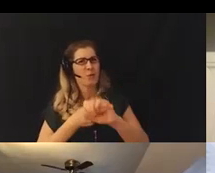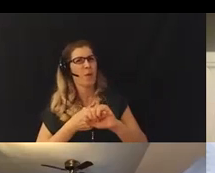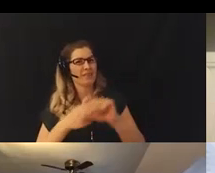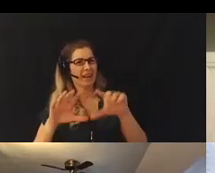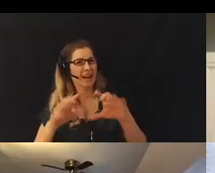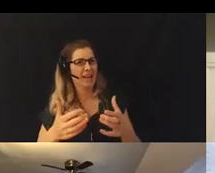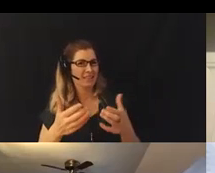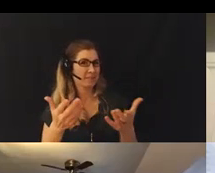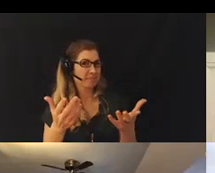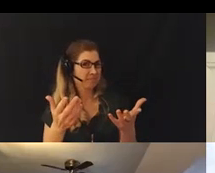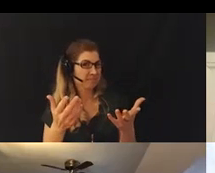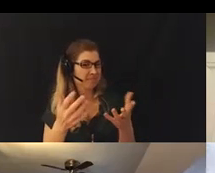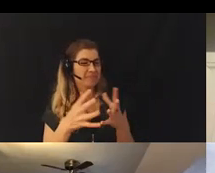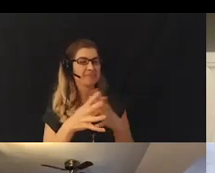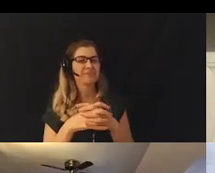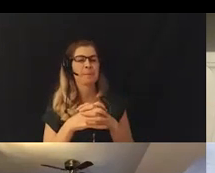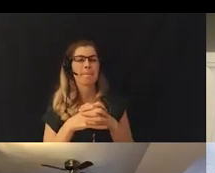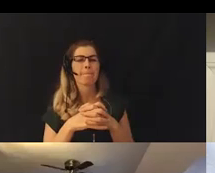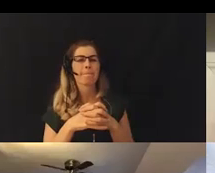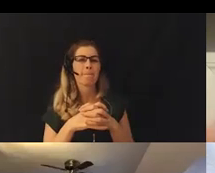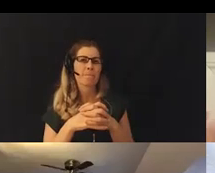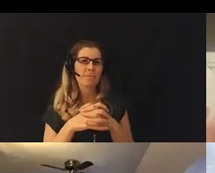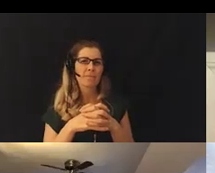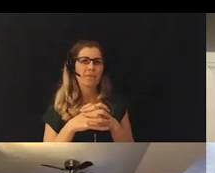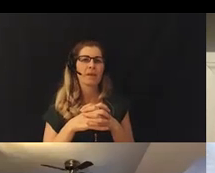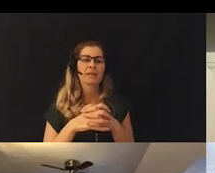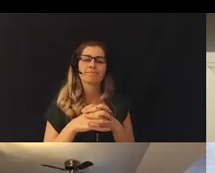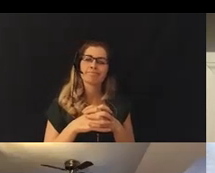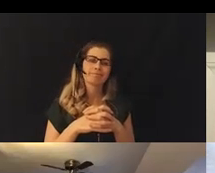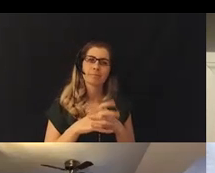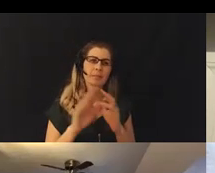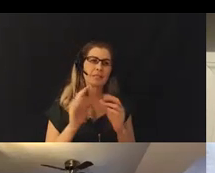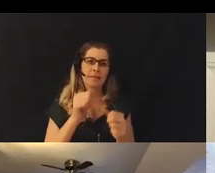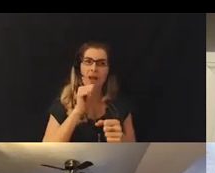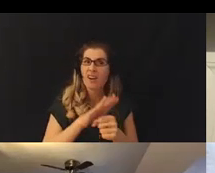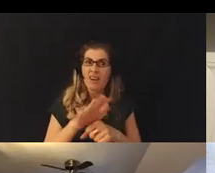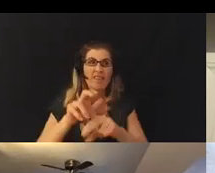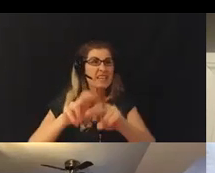fill that credit with. And unfortunately we don't have enough seats to do it. So we